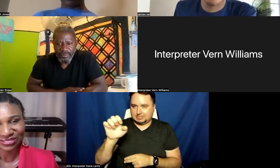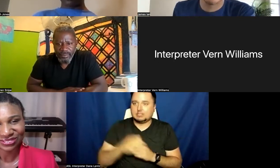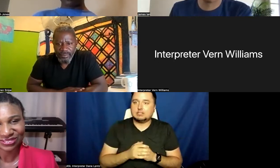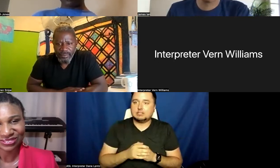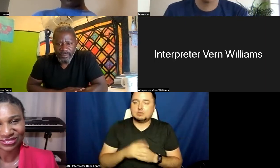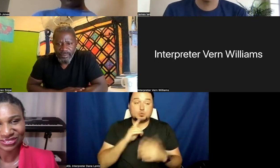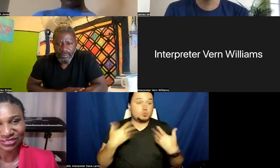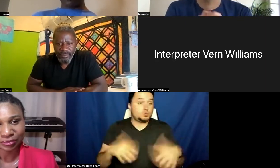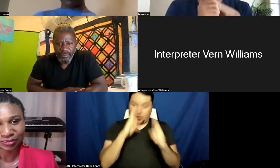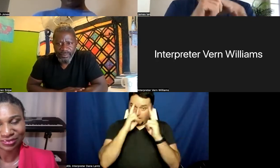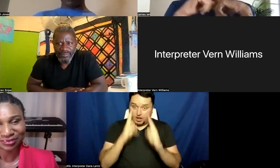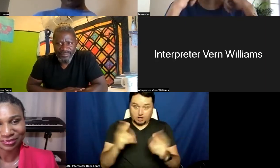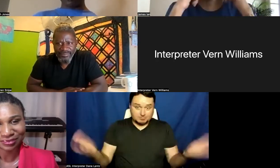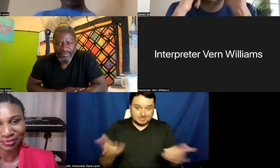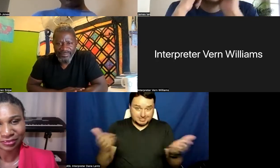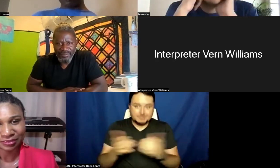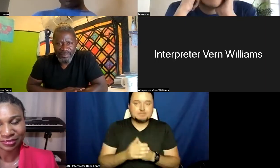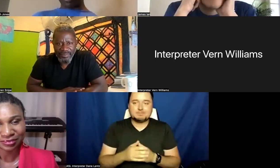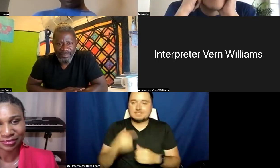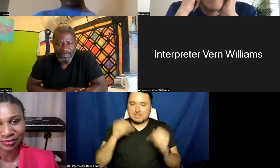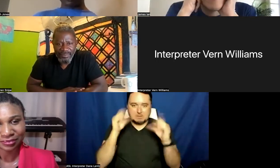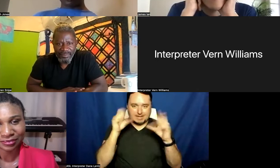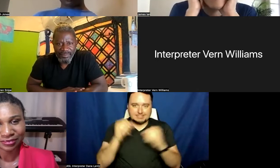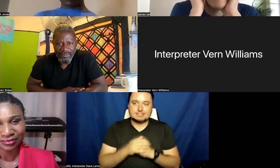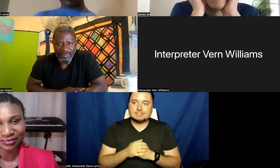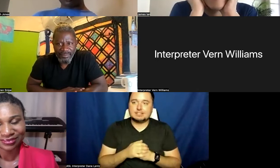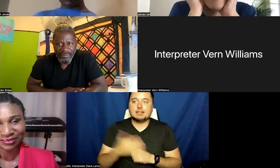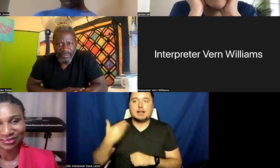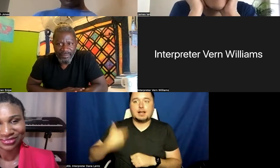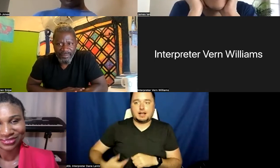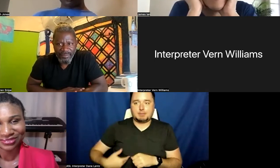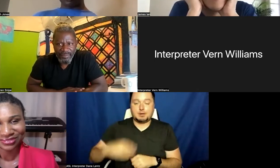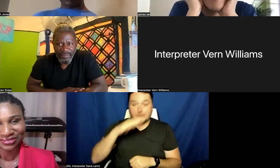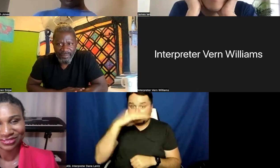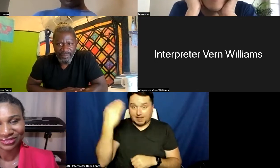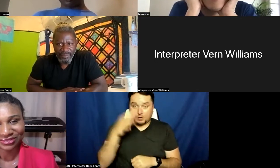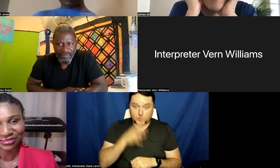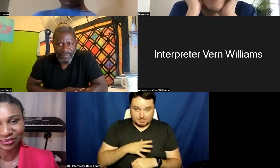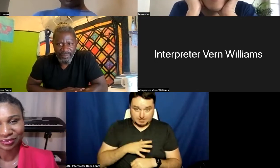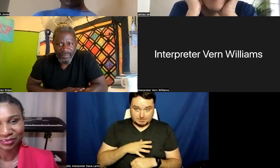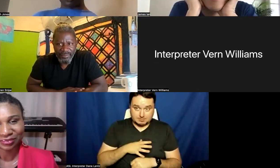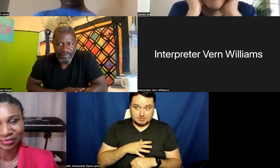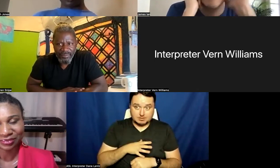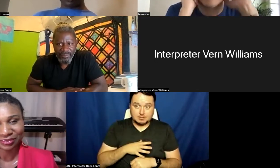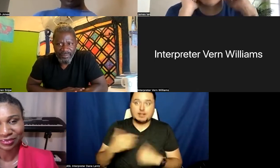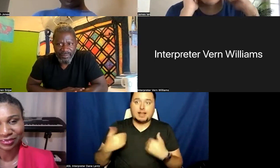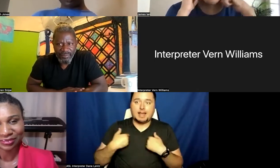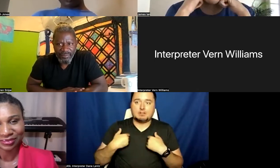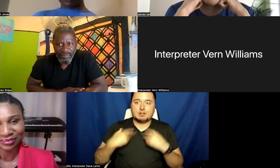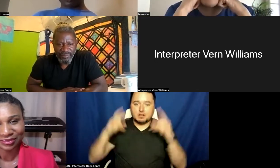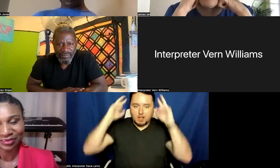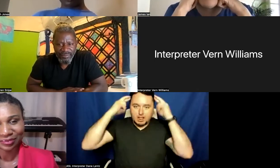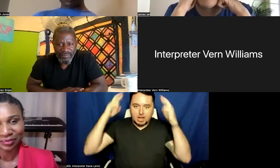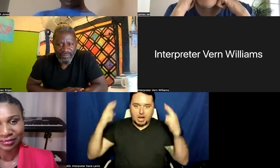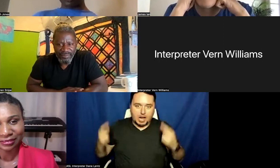It's an honor to be here. Honestly, this is amazing. I am a Black woman. I have locks.